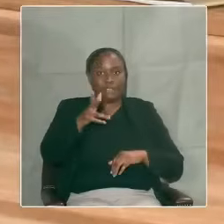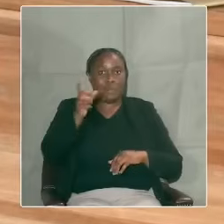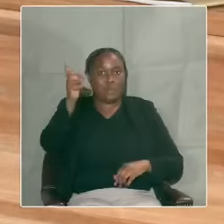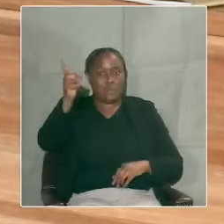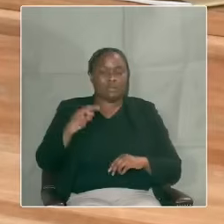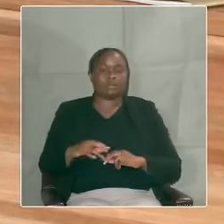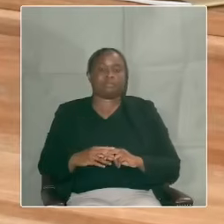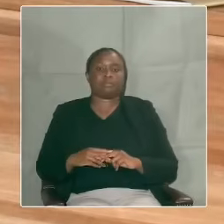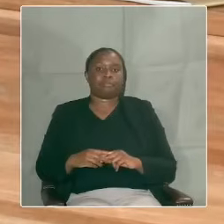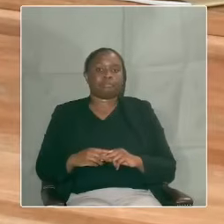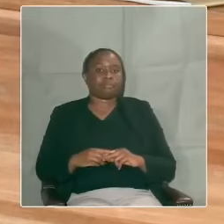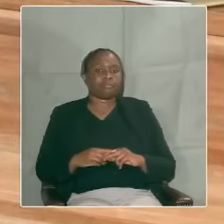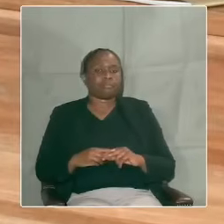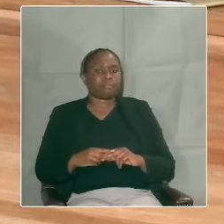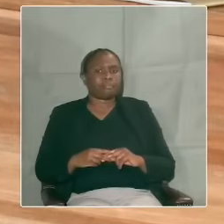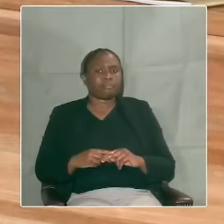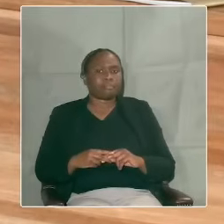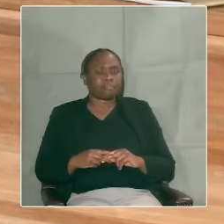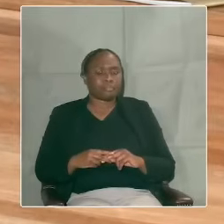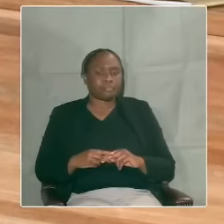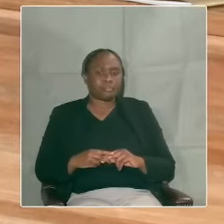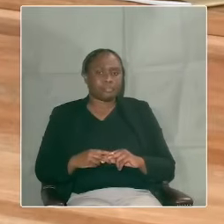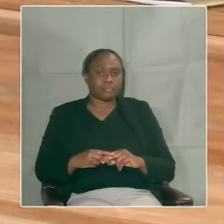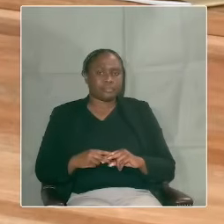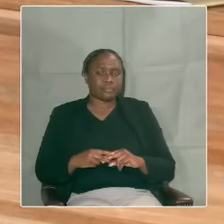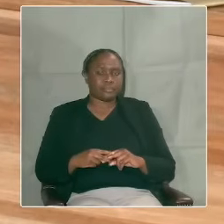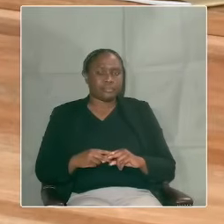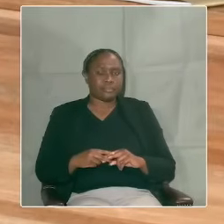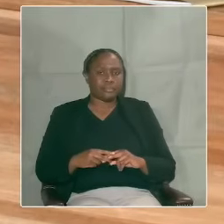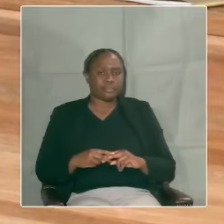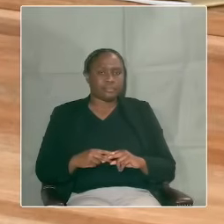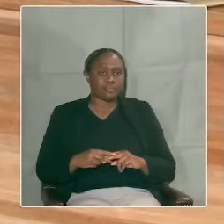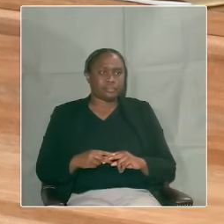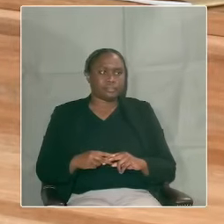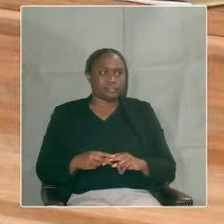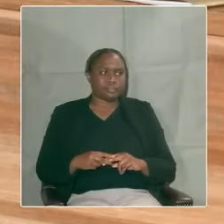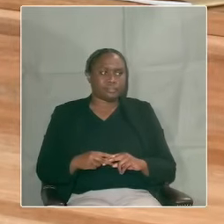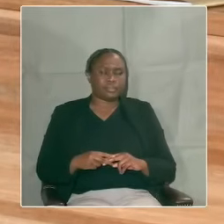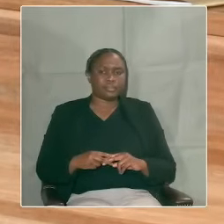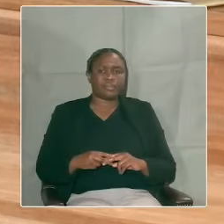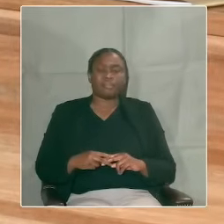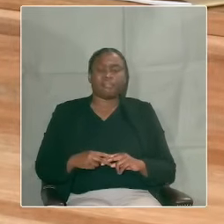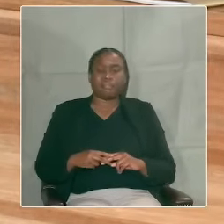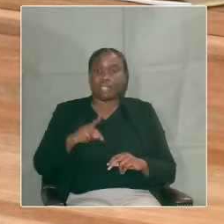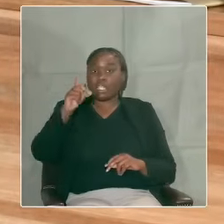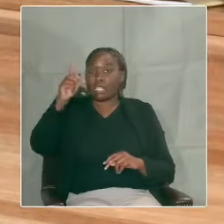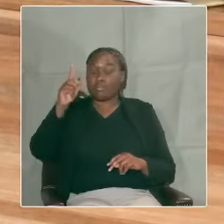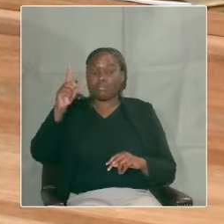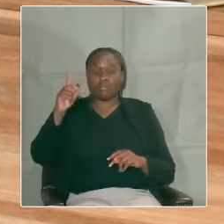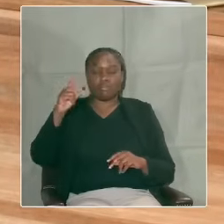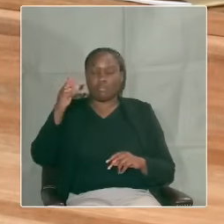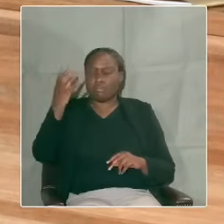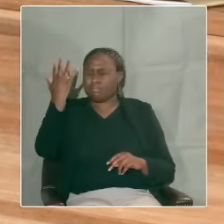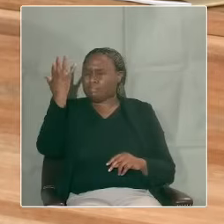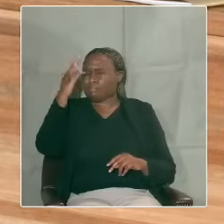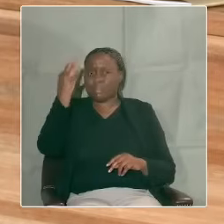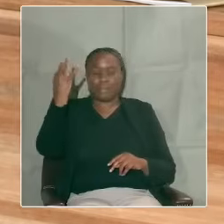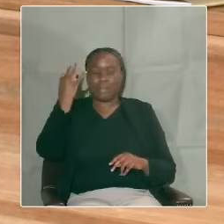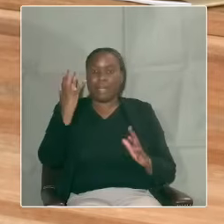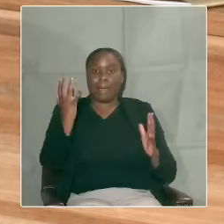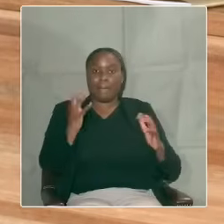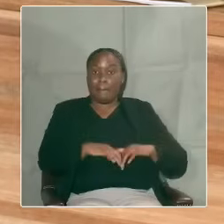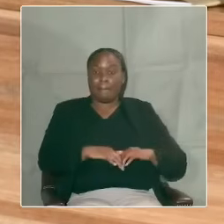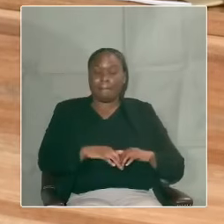the issue regarding the impact, as you say, on the cases that were ongoing at